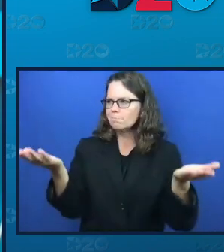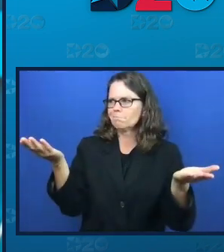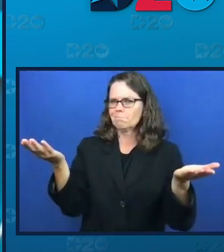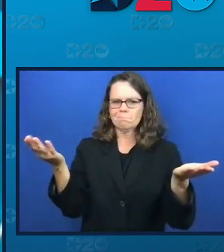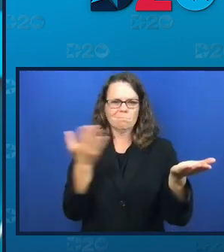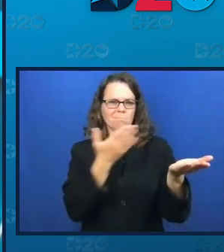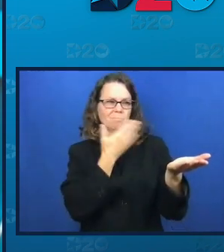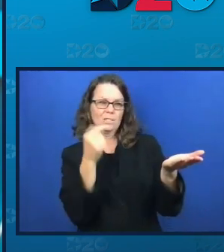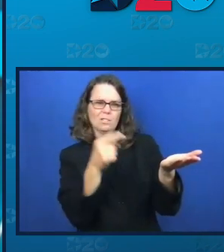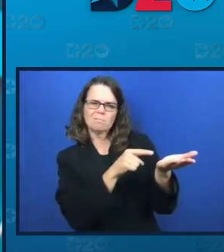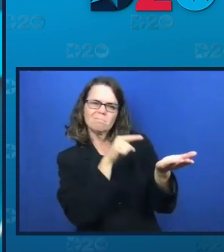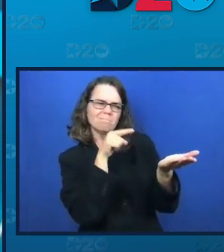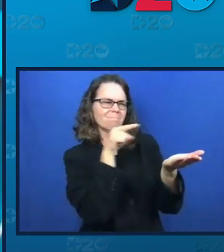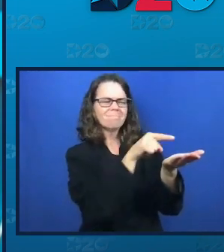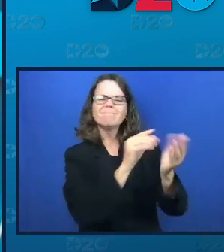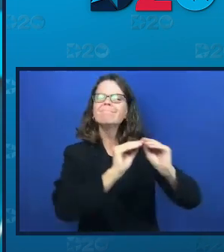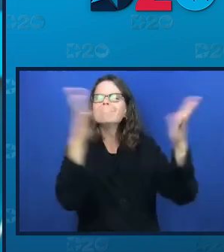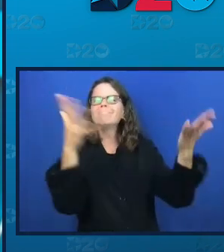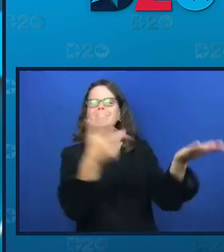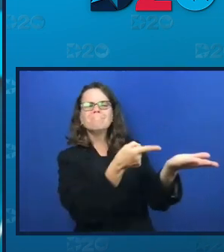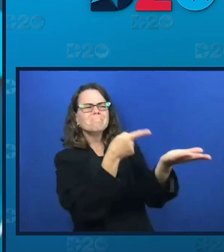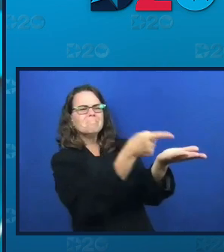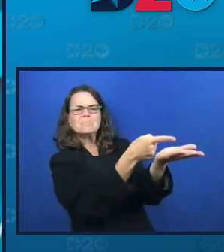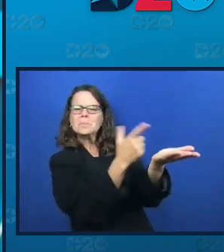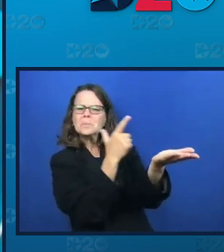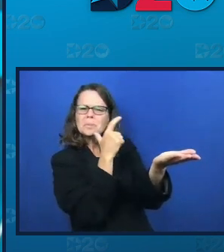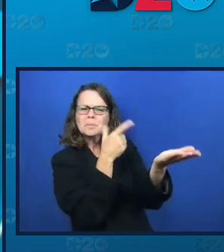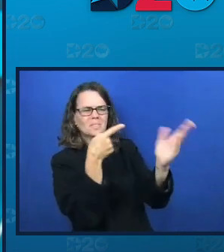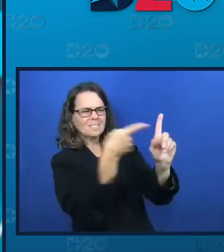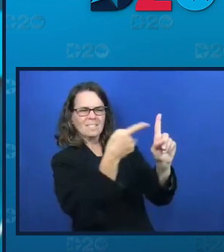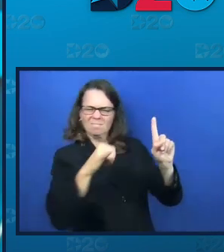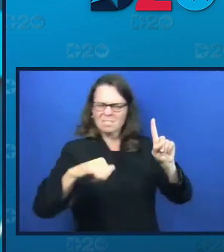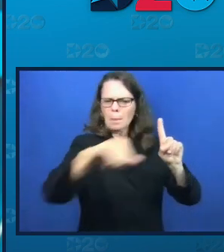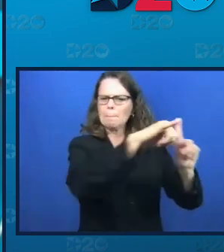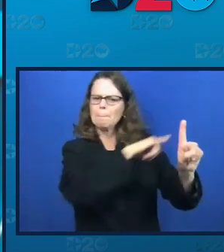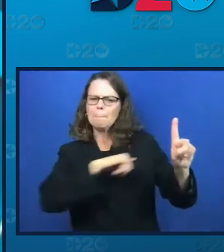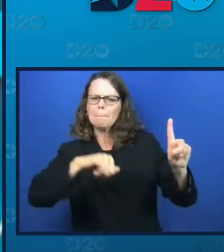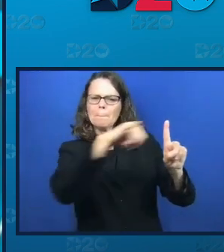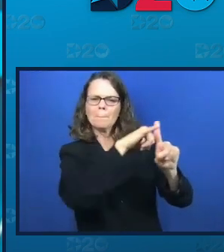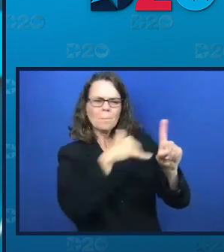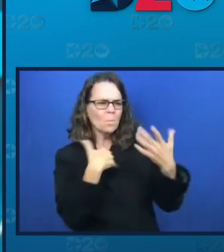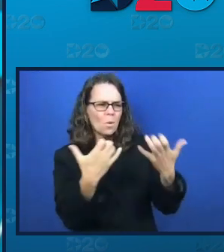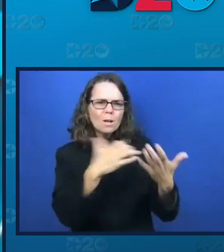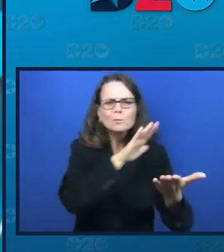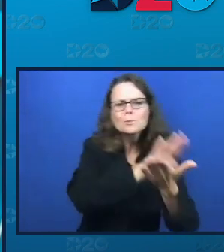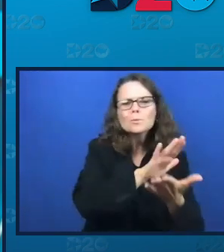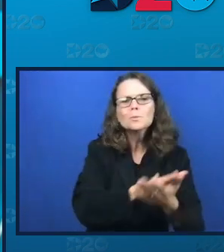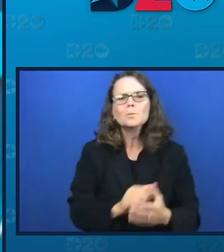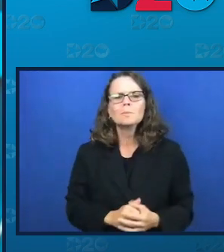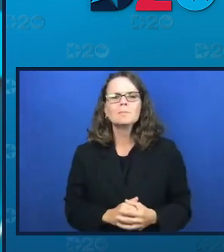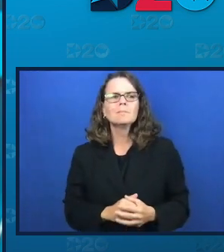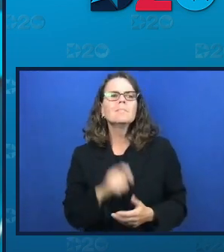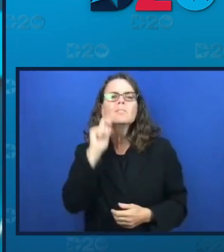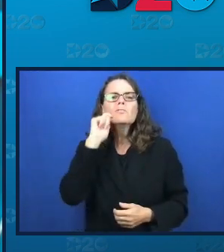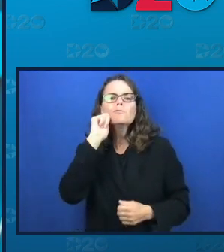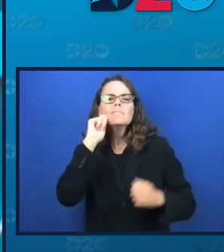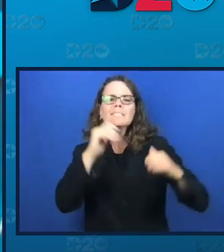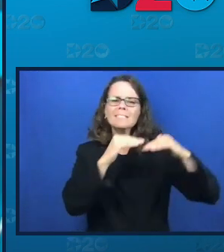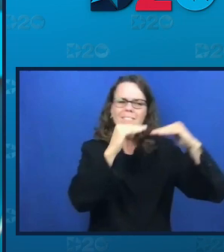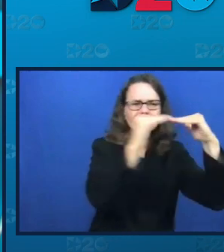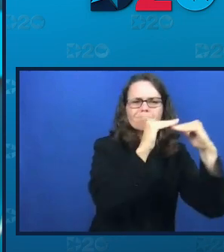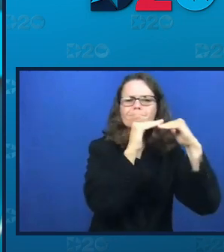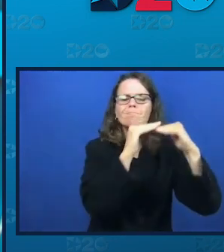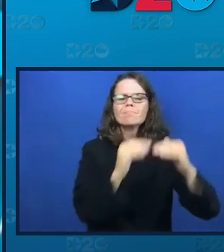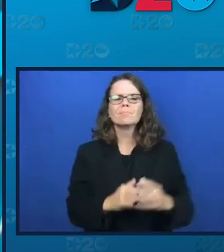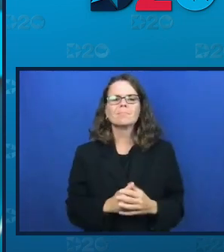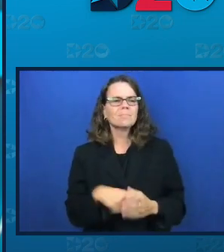things: good schools in our neighborhoods, racial justice, the freedom to love who we want, dignity